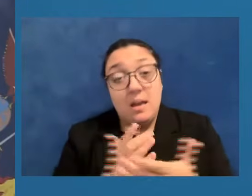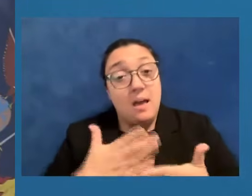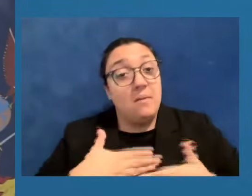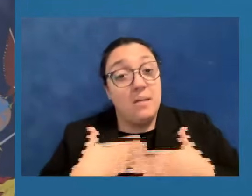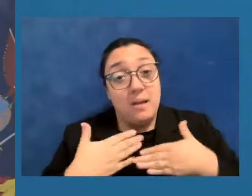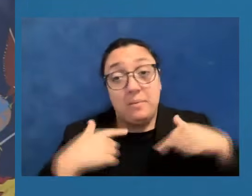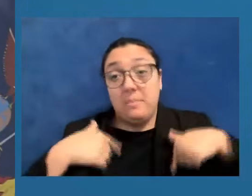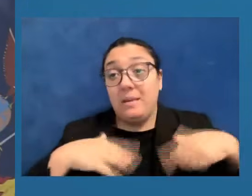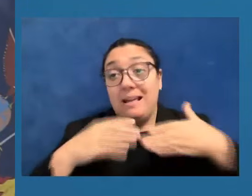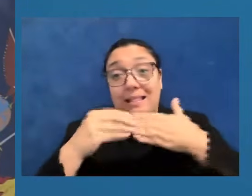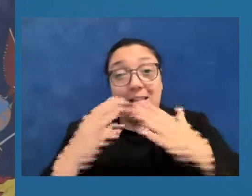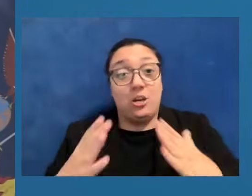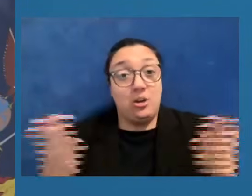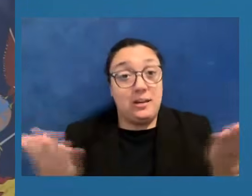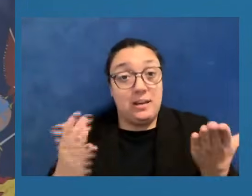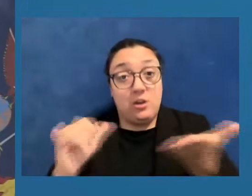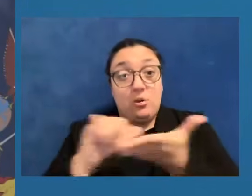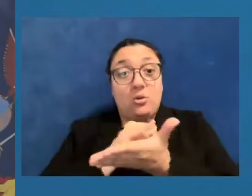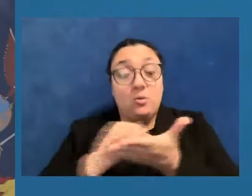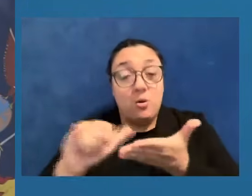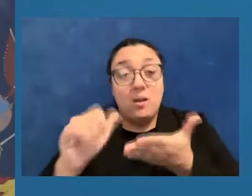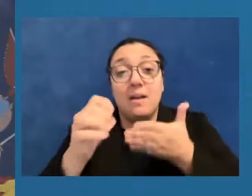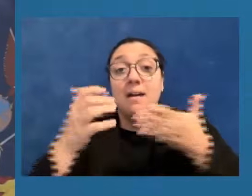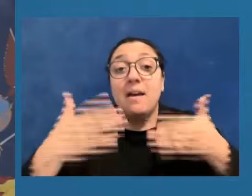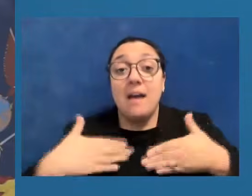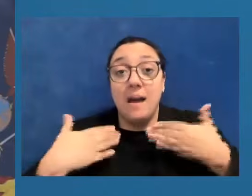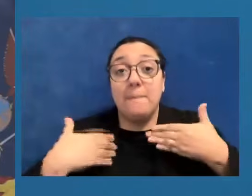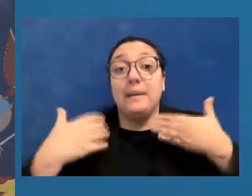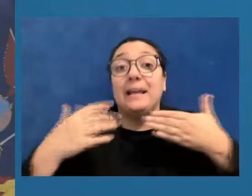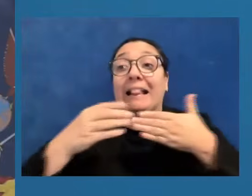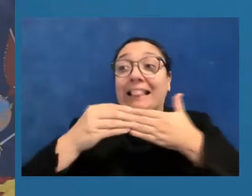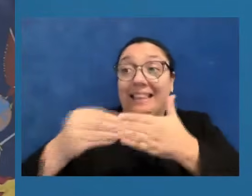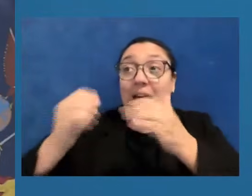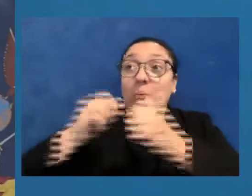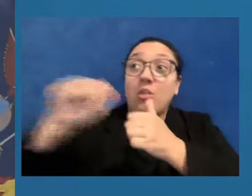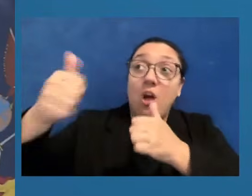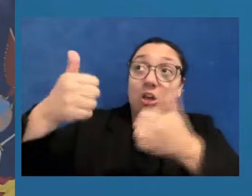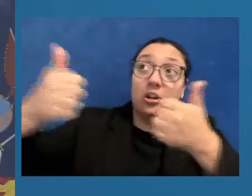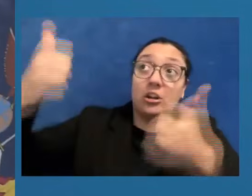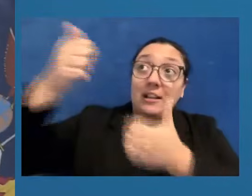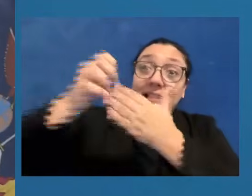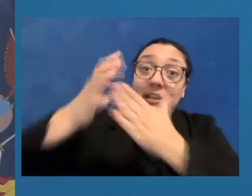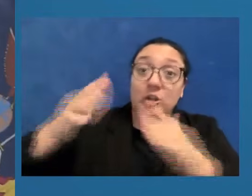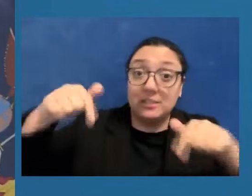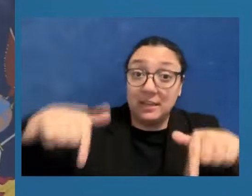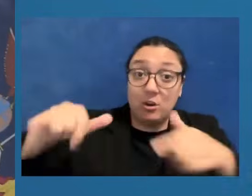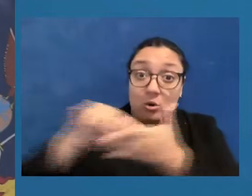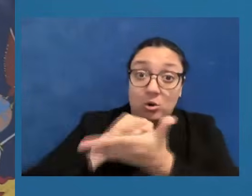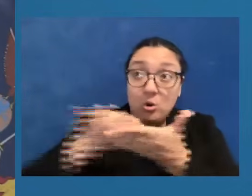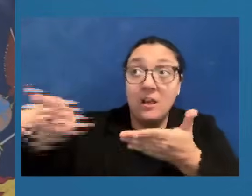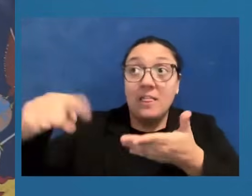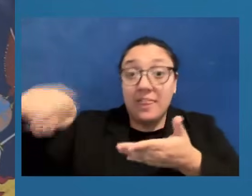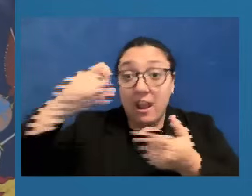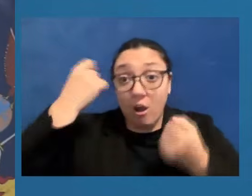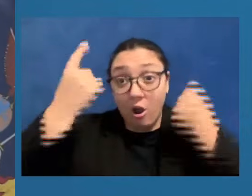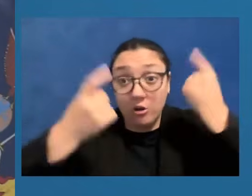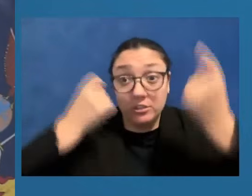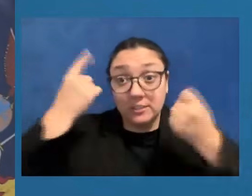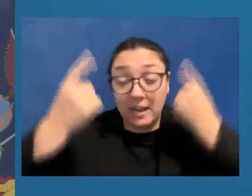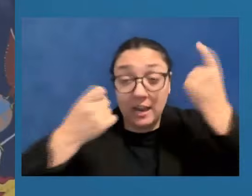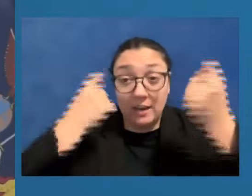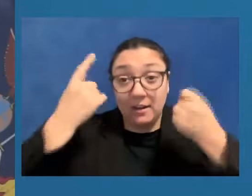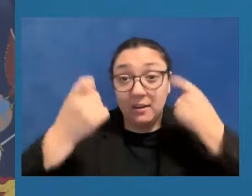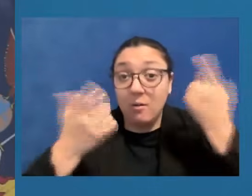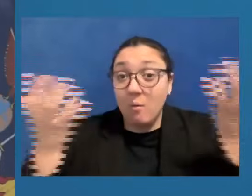I am so happy to lead with leaders in New York who understand our capacity